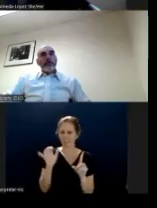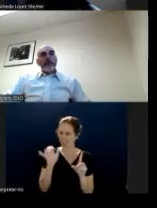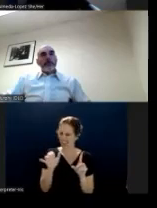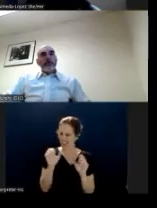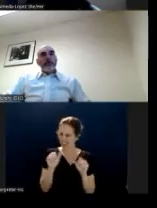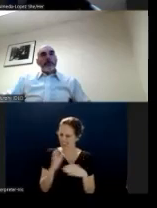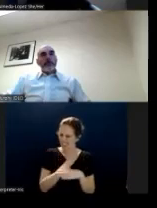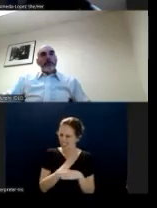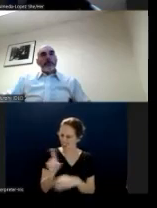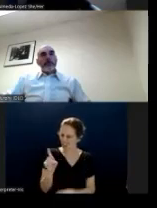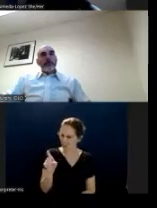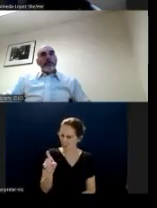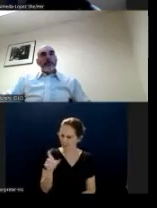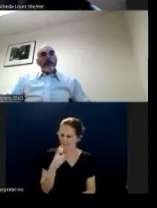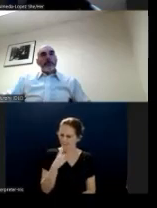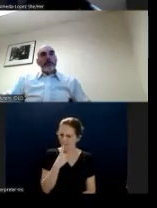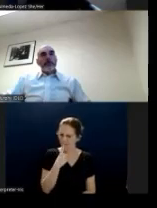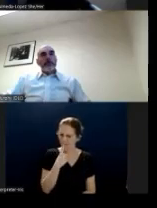share it? Does that?